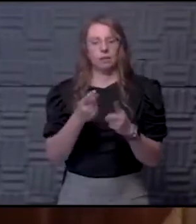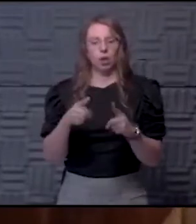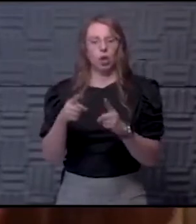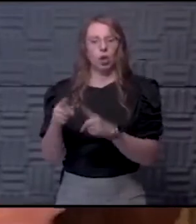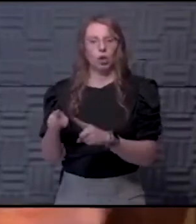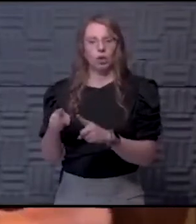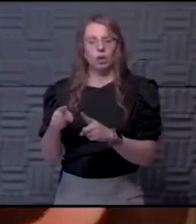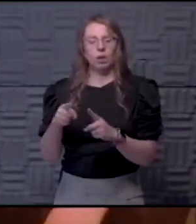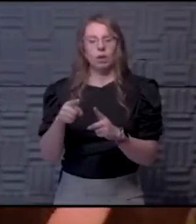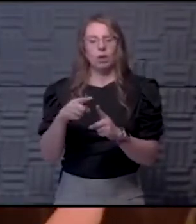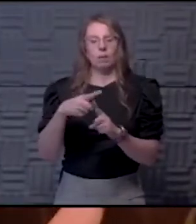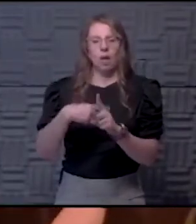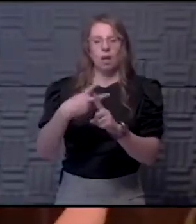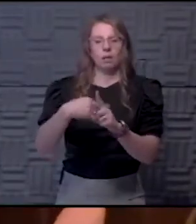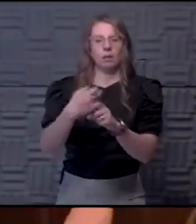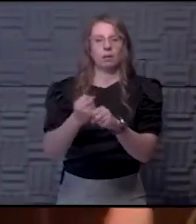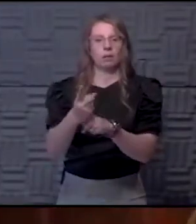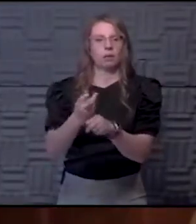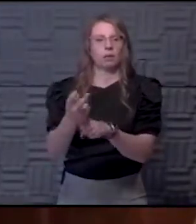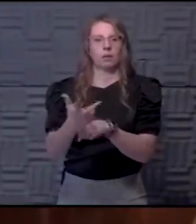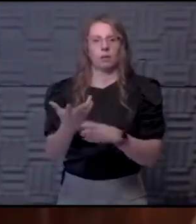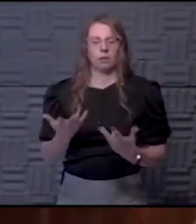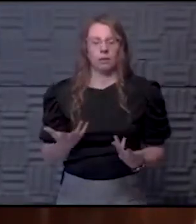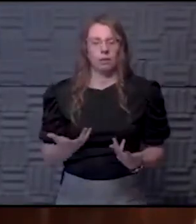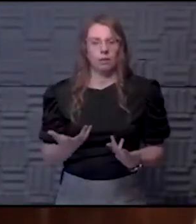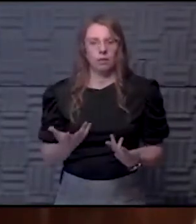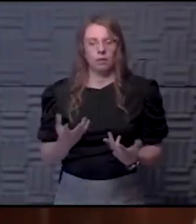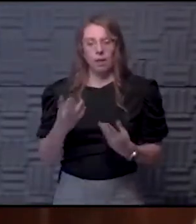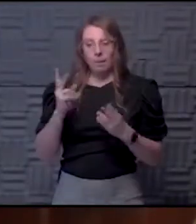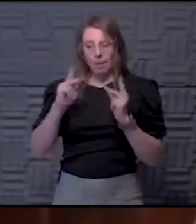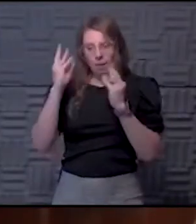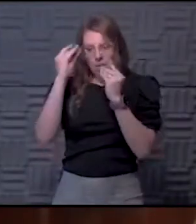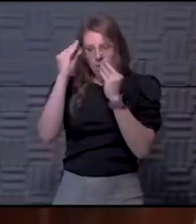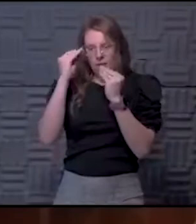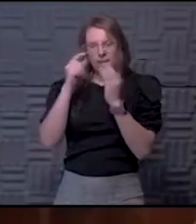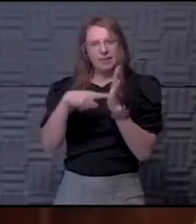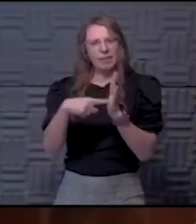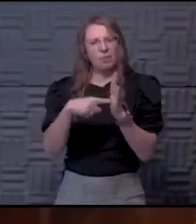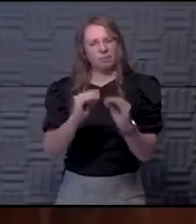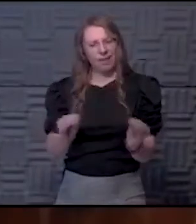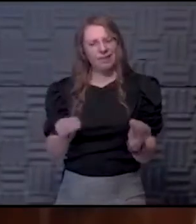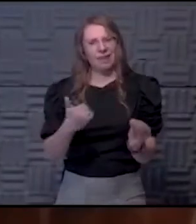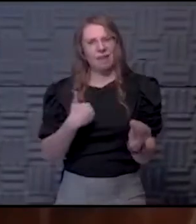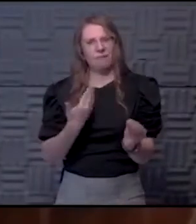years later. People have that idea in their head, but we don't have a single example of that.